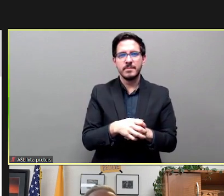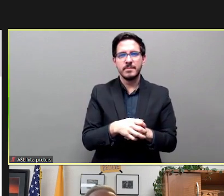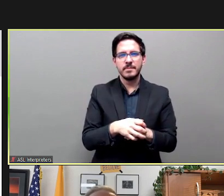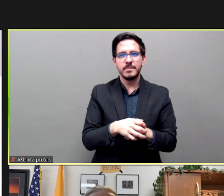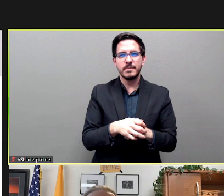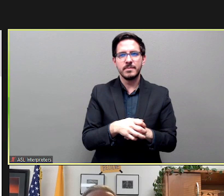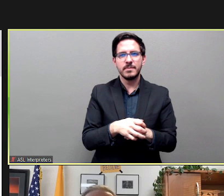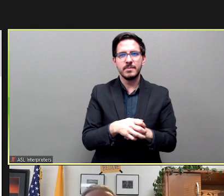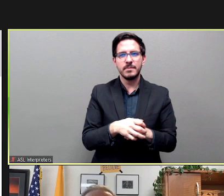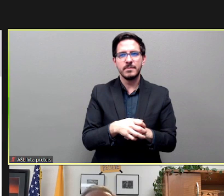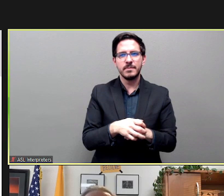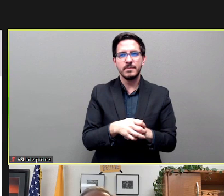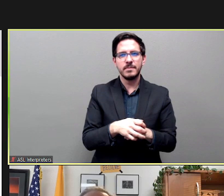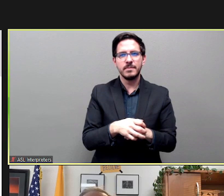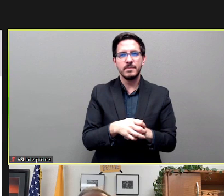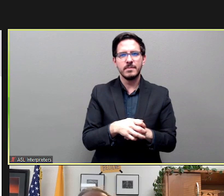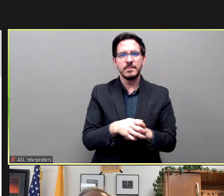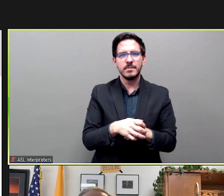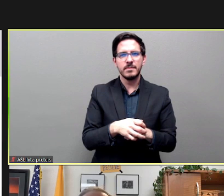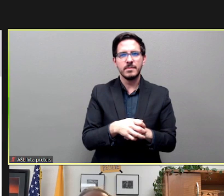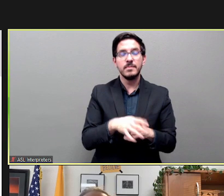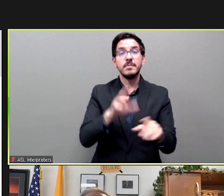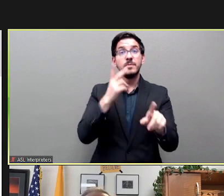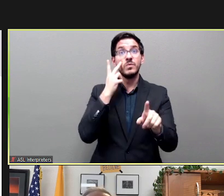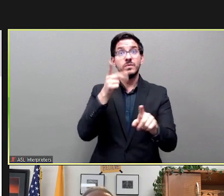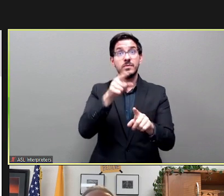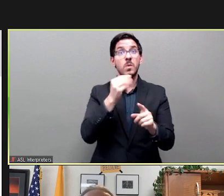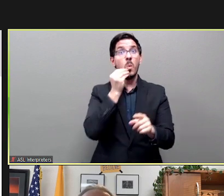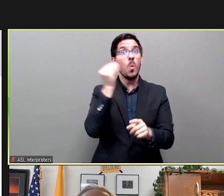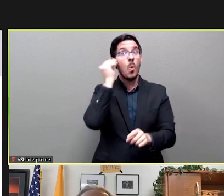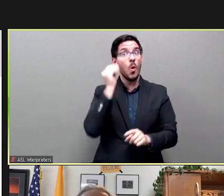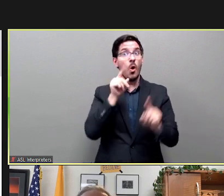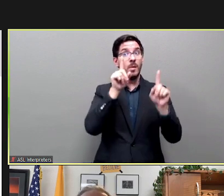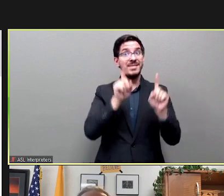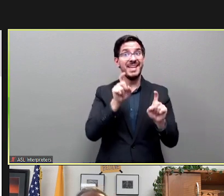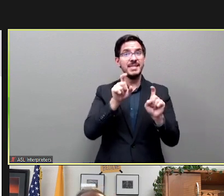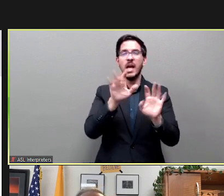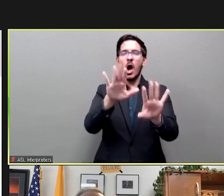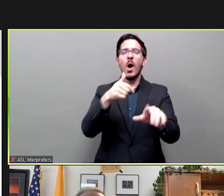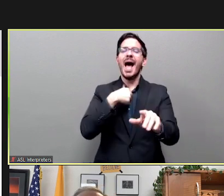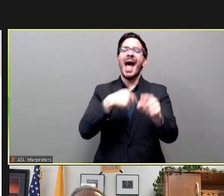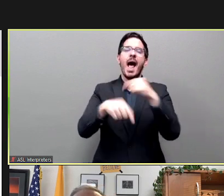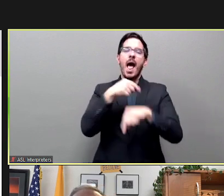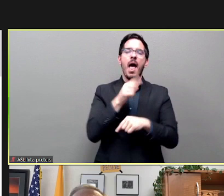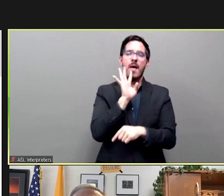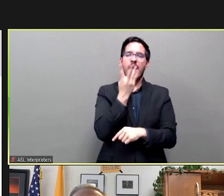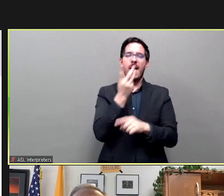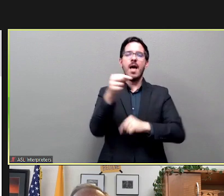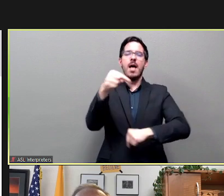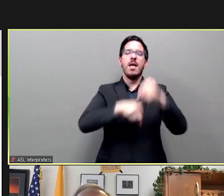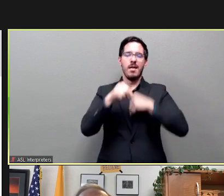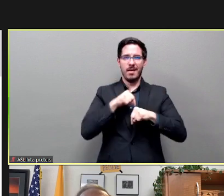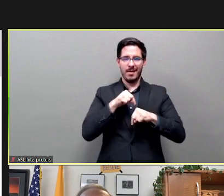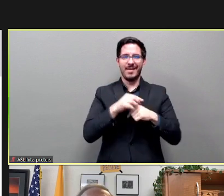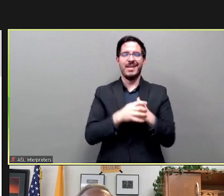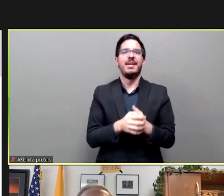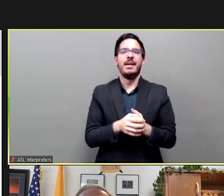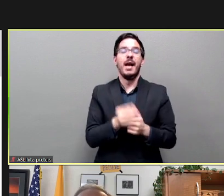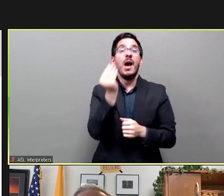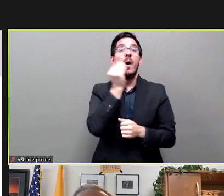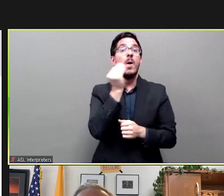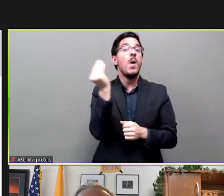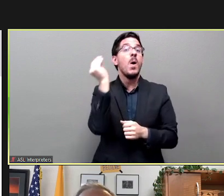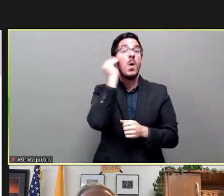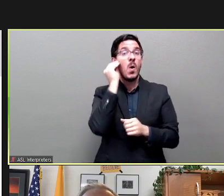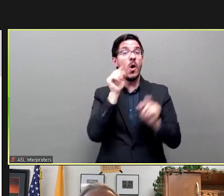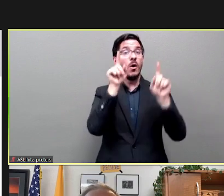that the sensitivity of the home testing, I'm going to correct what I just said. The sensitivity of the home testing peaks 4